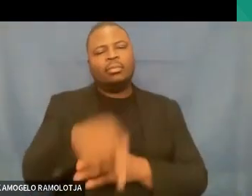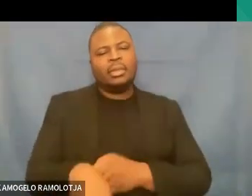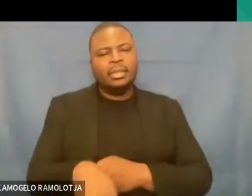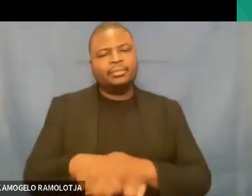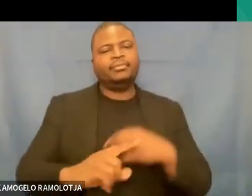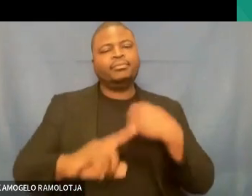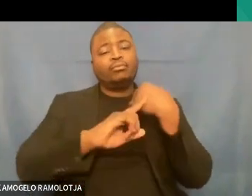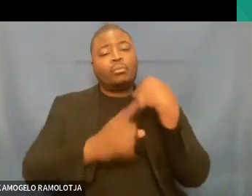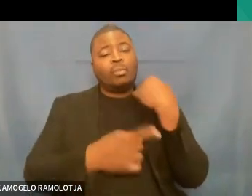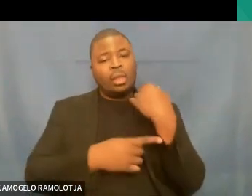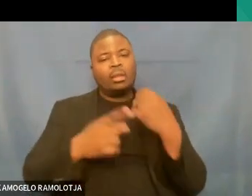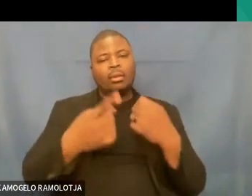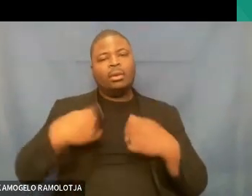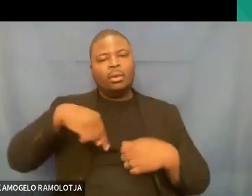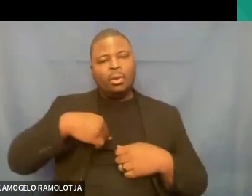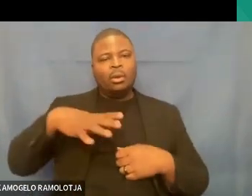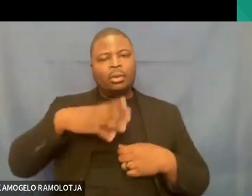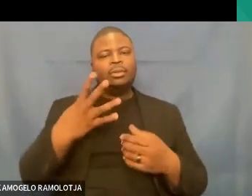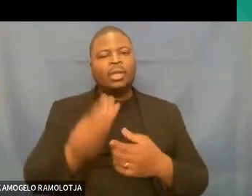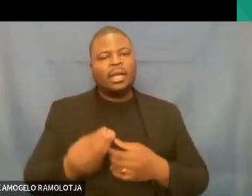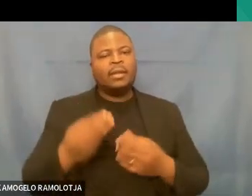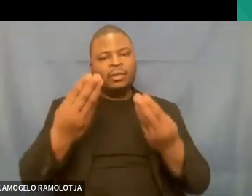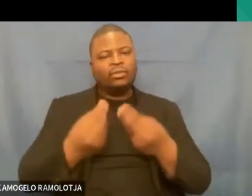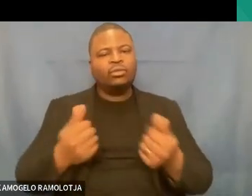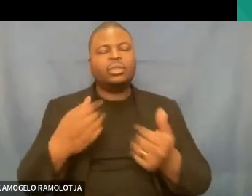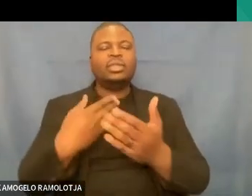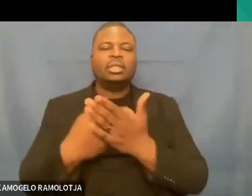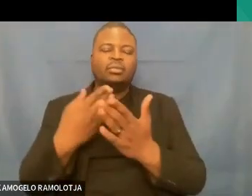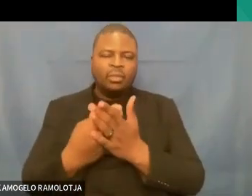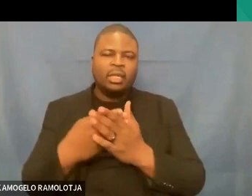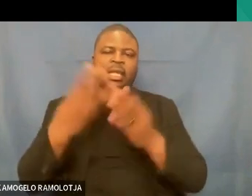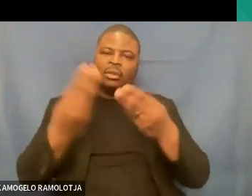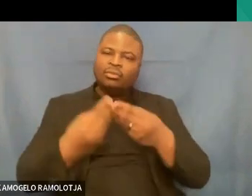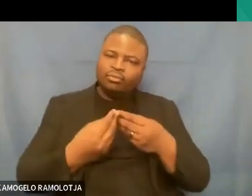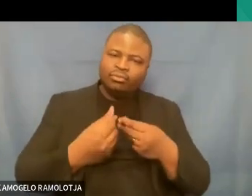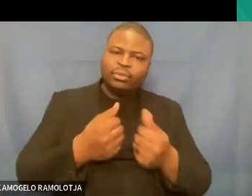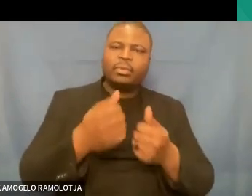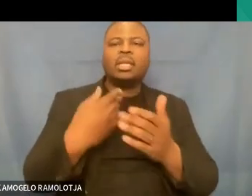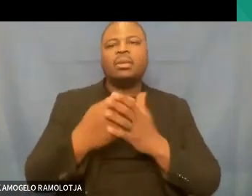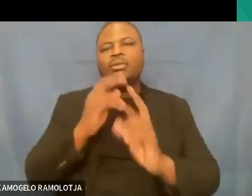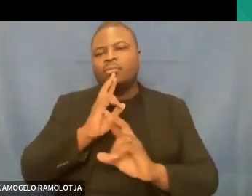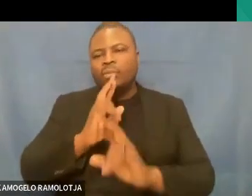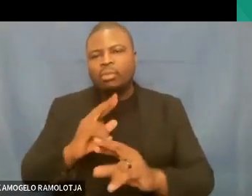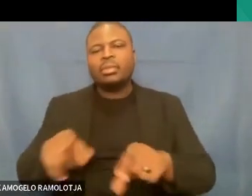create solutions that are responsive, scalable, and again, sustainable.